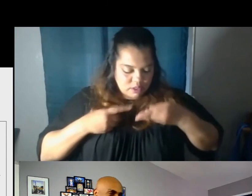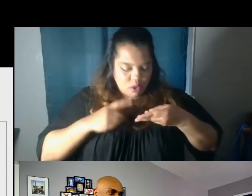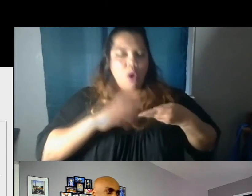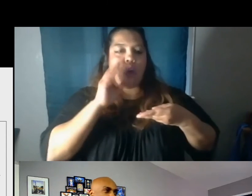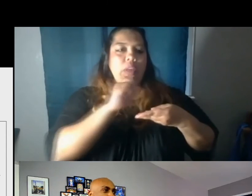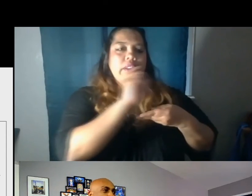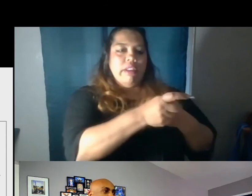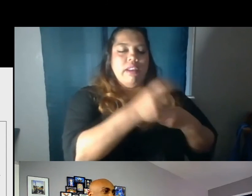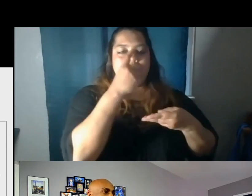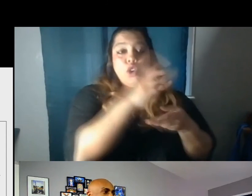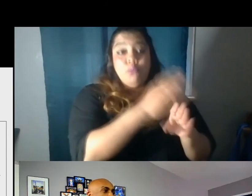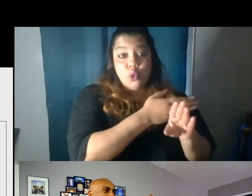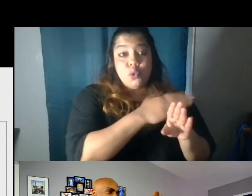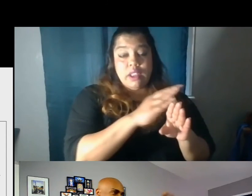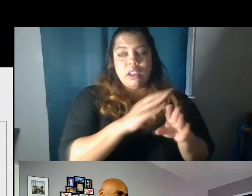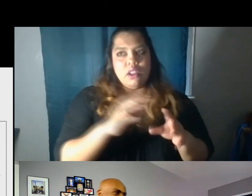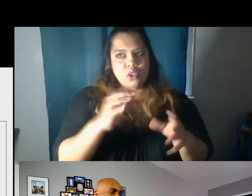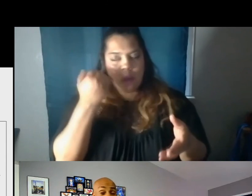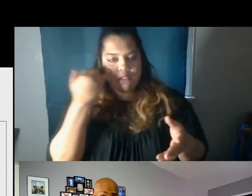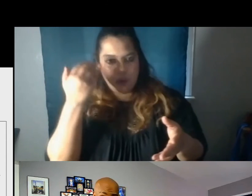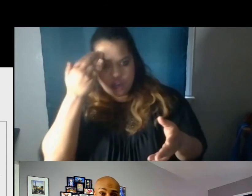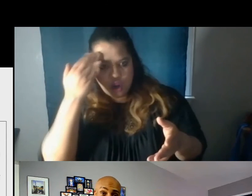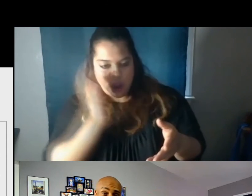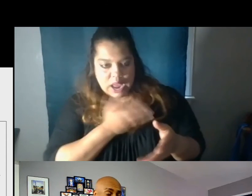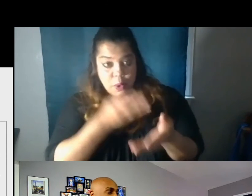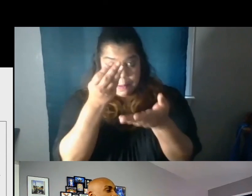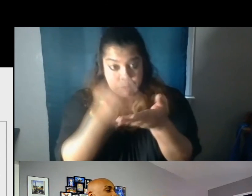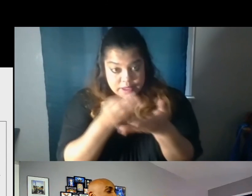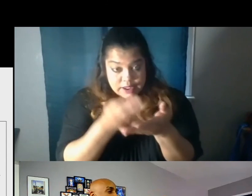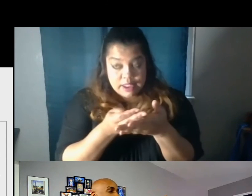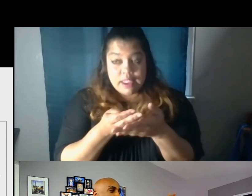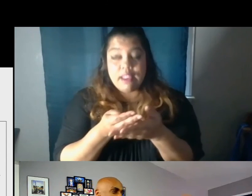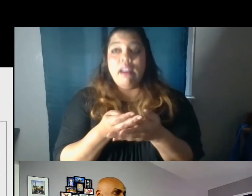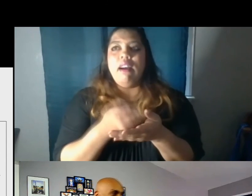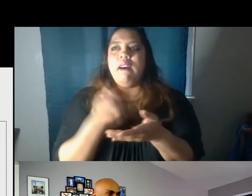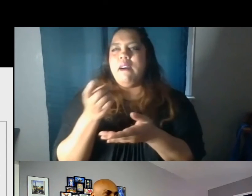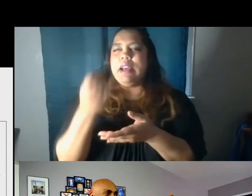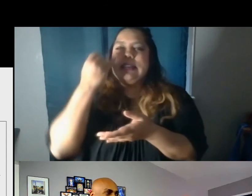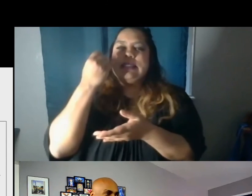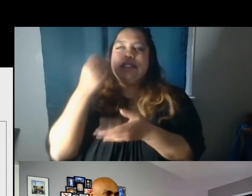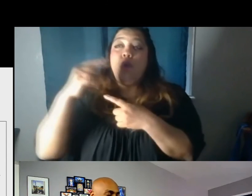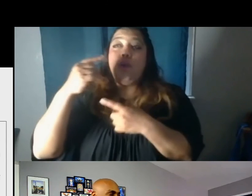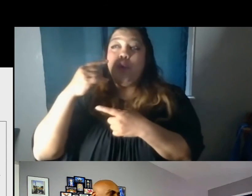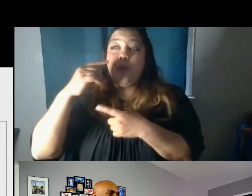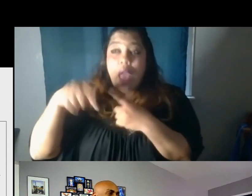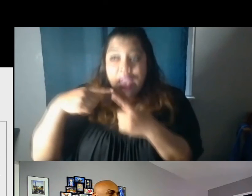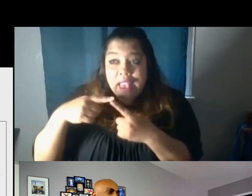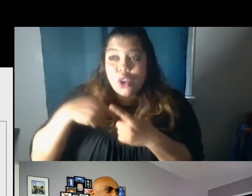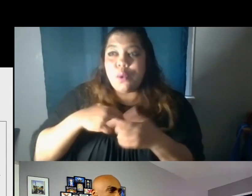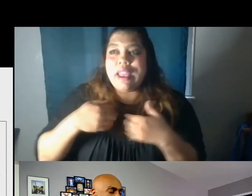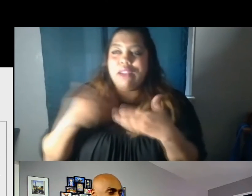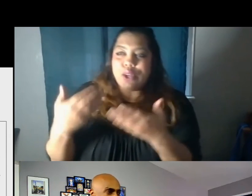what finances we have use of for the lights, when we have a new building, for chairs and a sound system